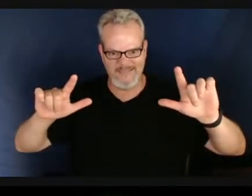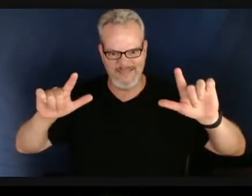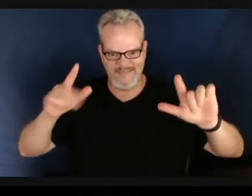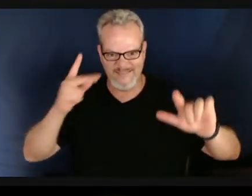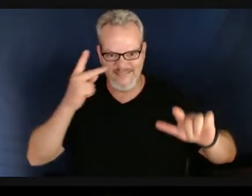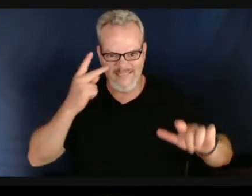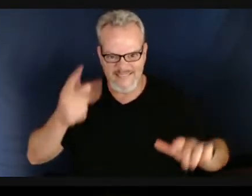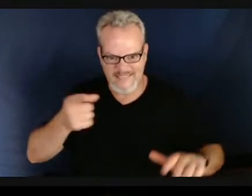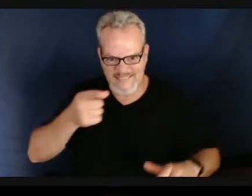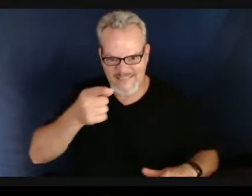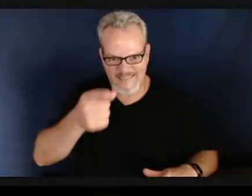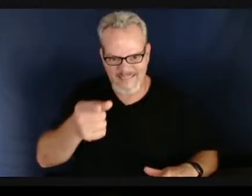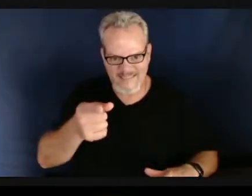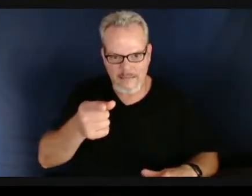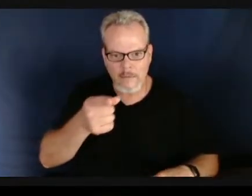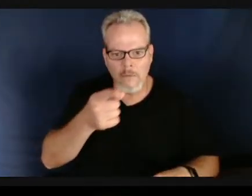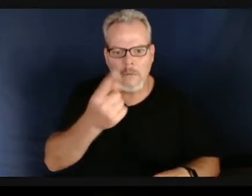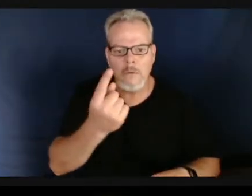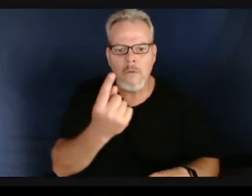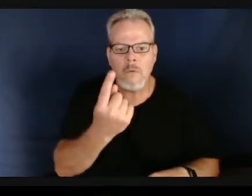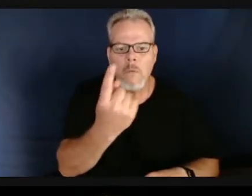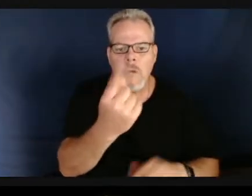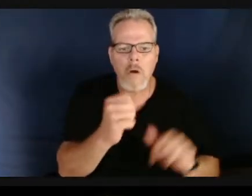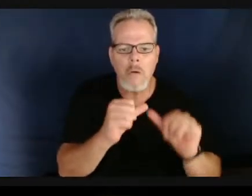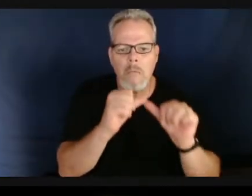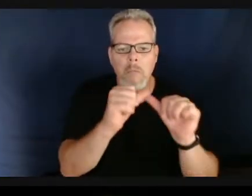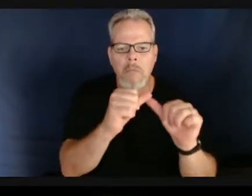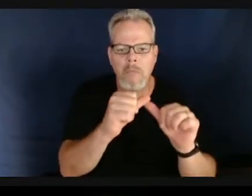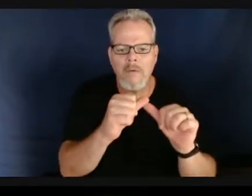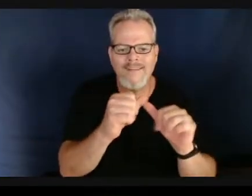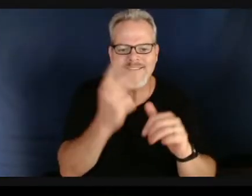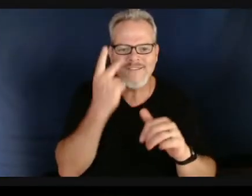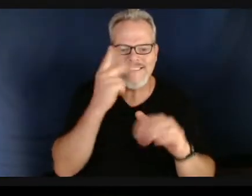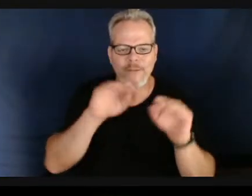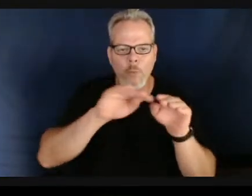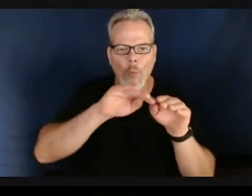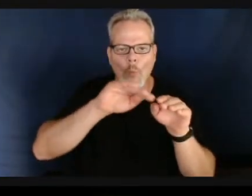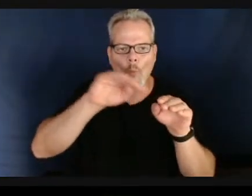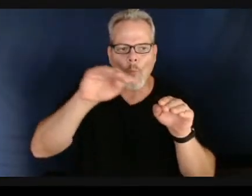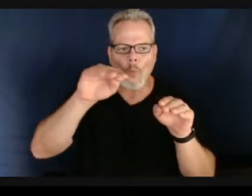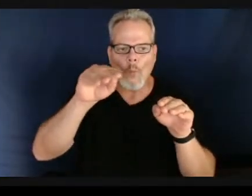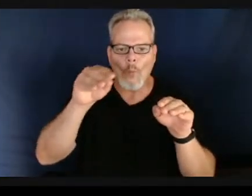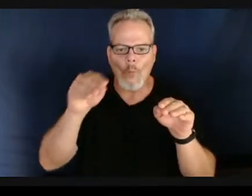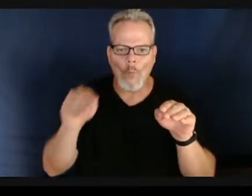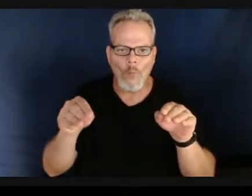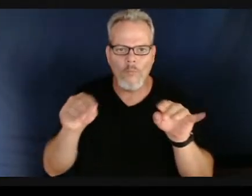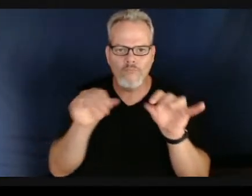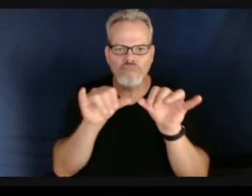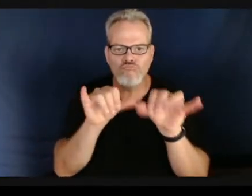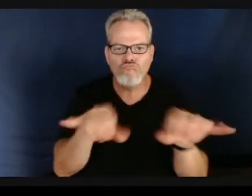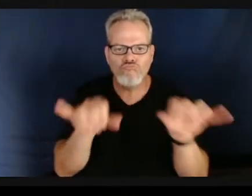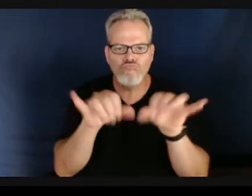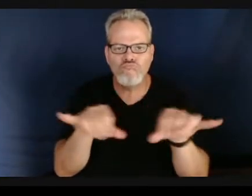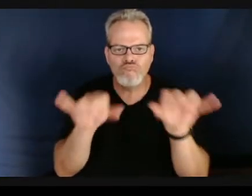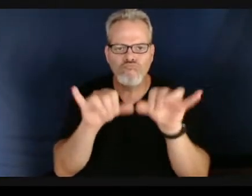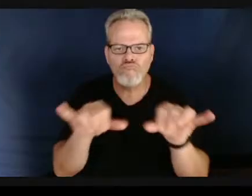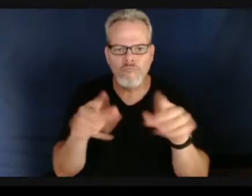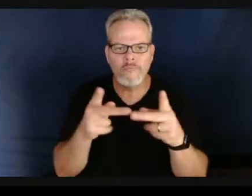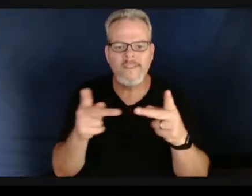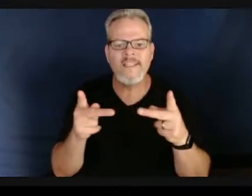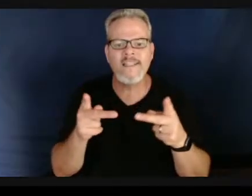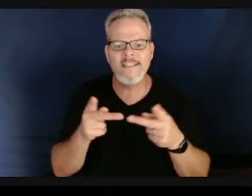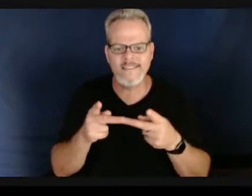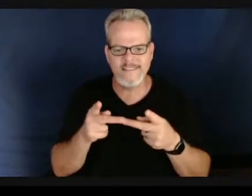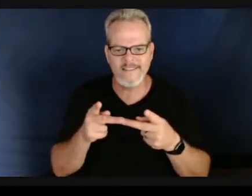So you can see within a 1 month period, vents stay like they're pretty much in the same place right in there. They